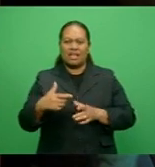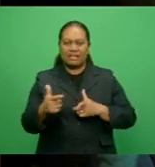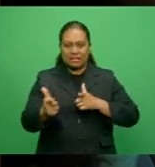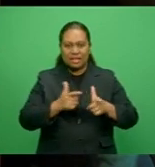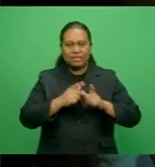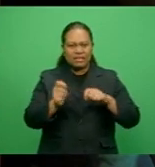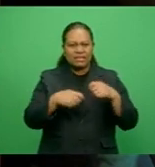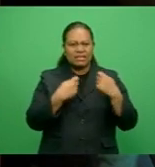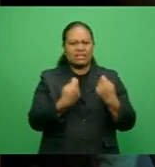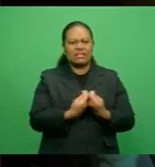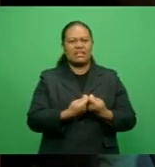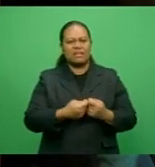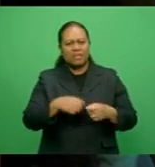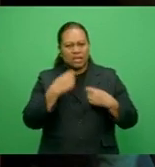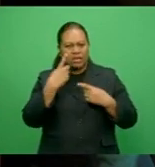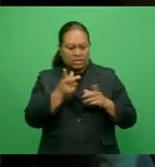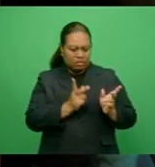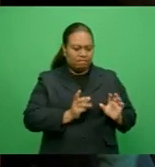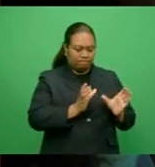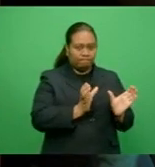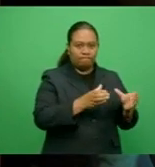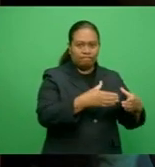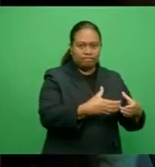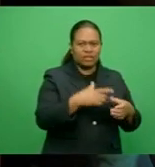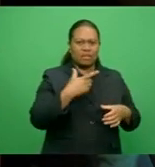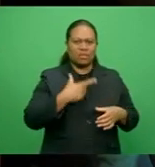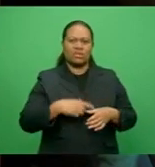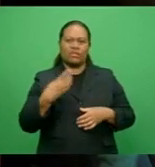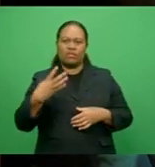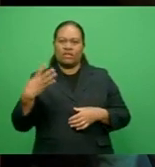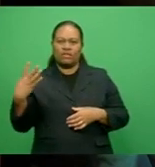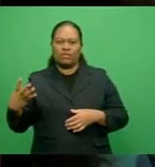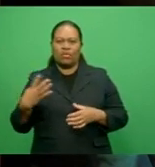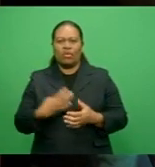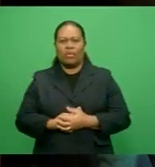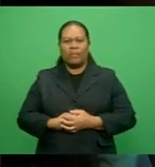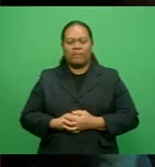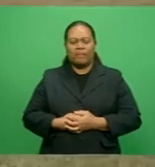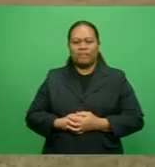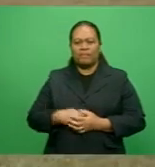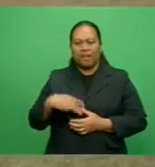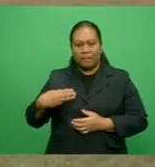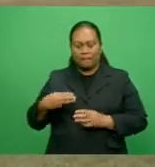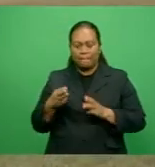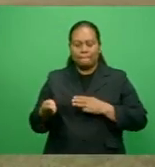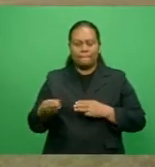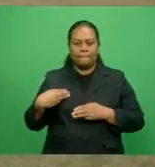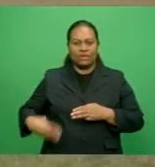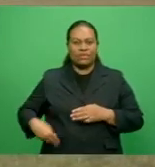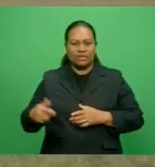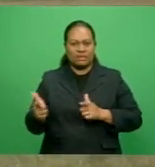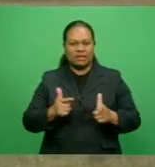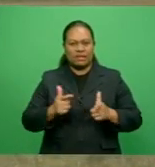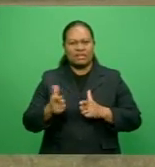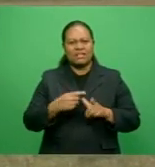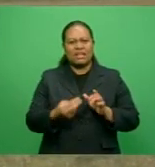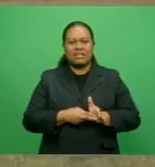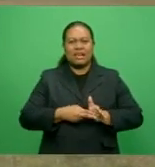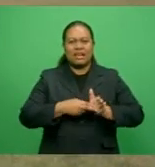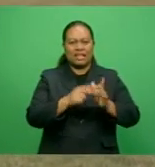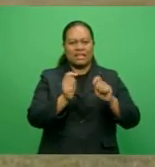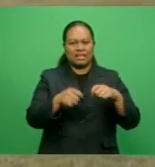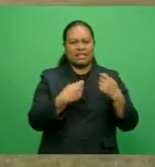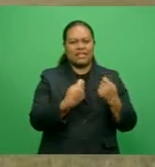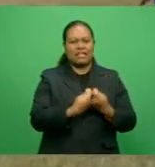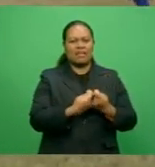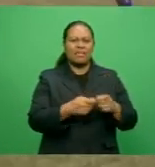not intimidated by the pool they've been drawn in for the 44th Fiji Bitamara Sevens. The Nandi-based team is pooled